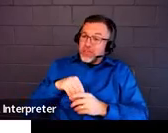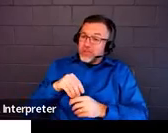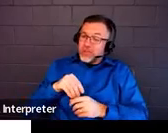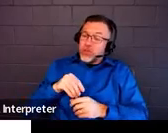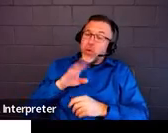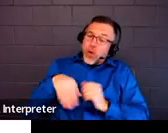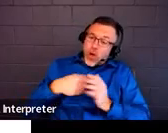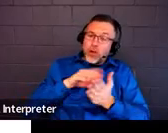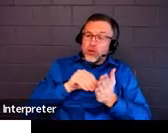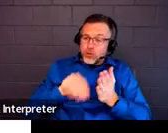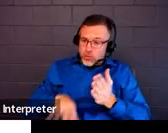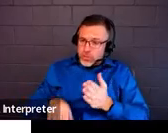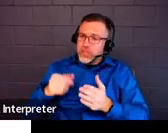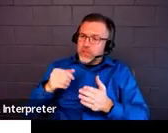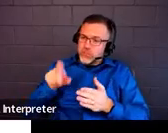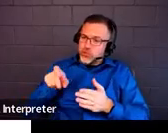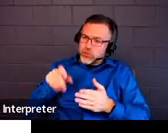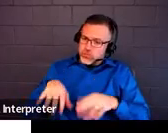cognitive disabilities.